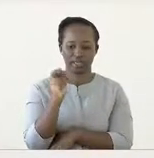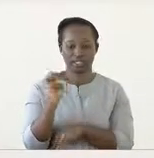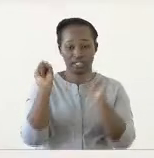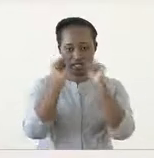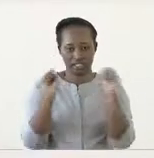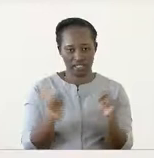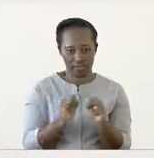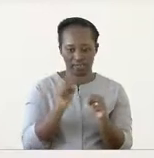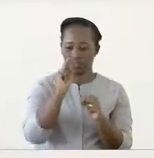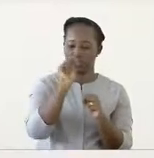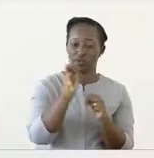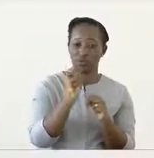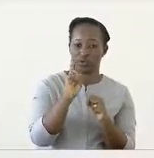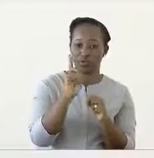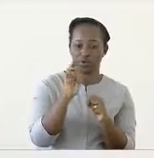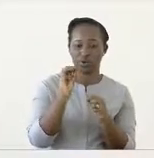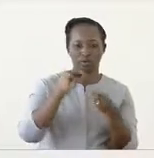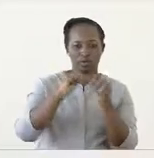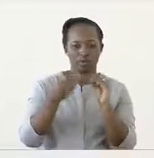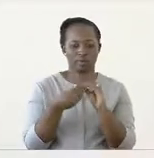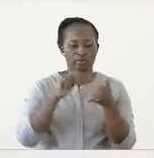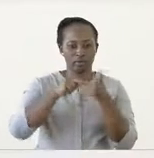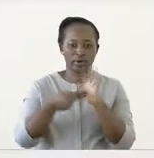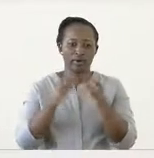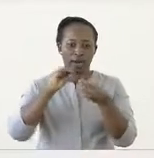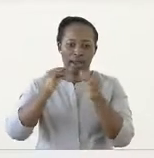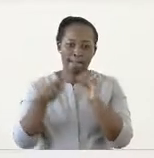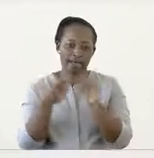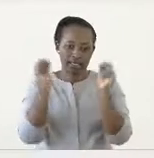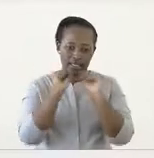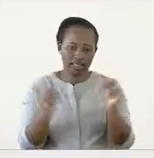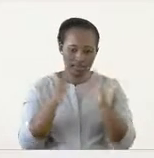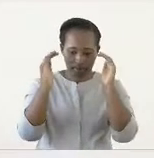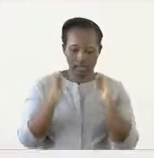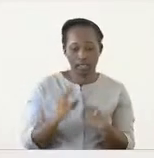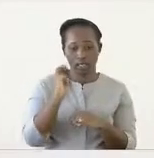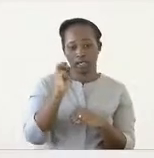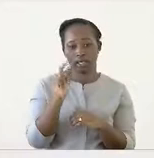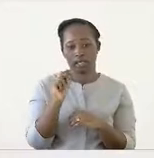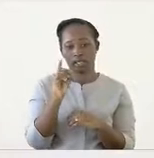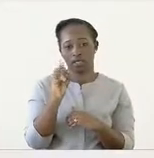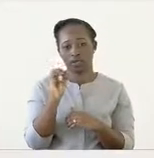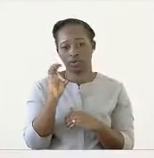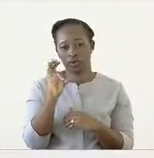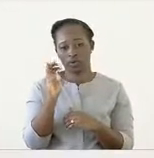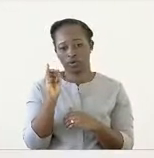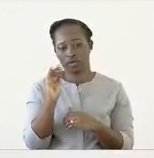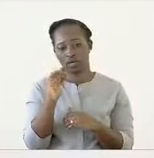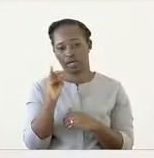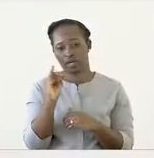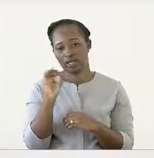system. Neuro means the nervous system and the endocrine system and as well as the endocrine system. So